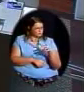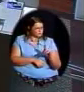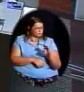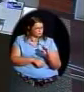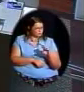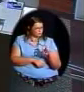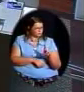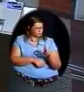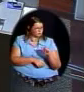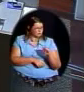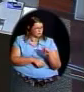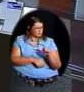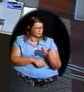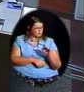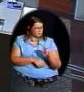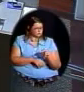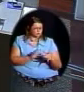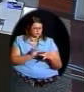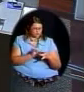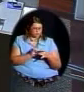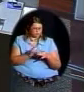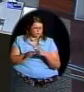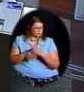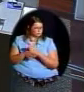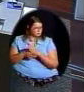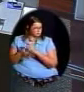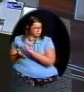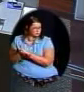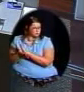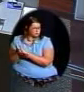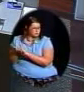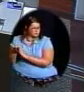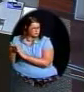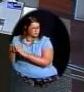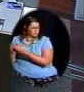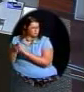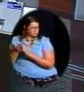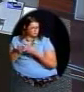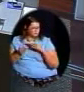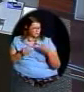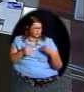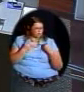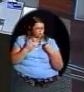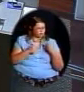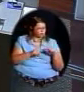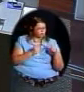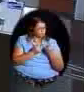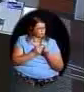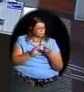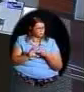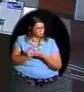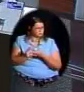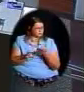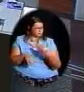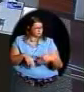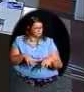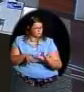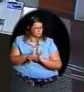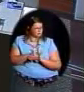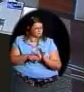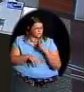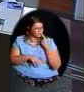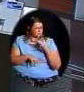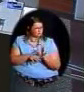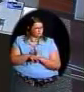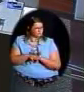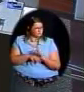between the use of schools in certain communities and the number of youth groups that are participating there. And I think facility rental